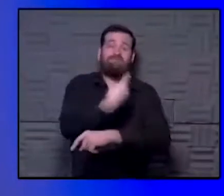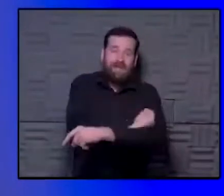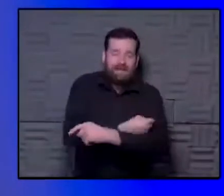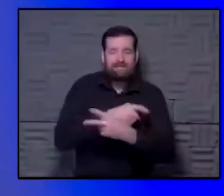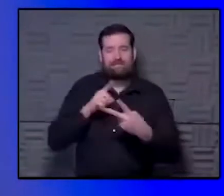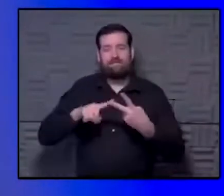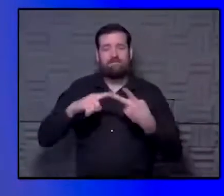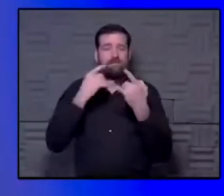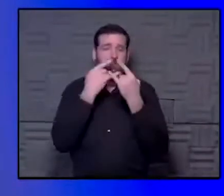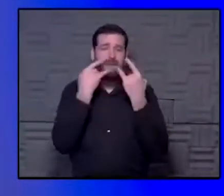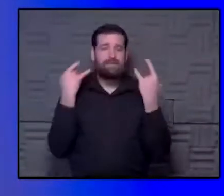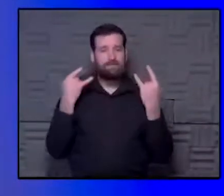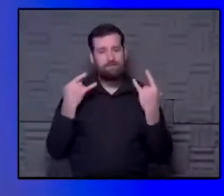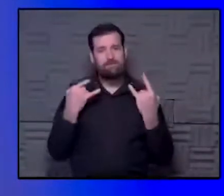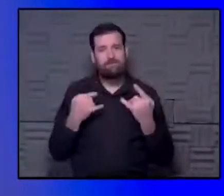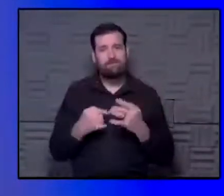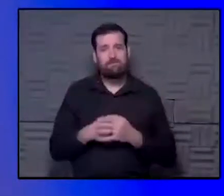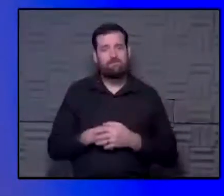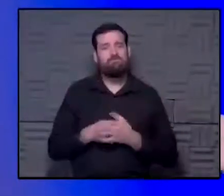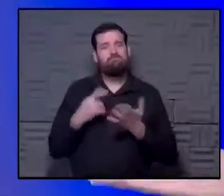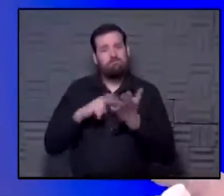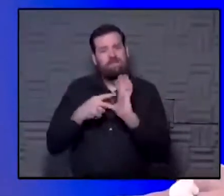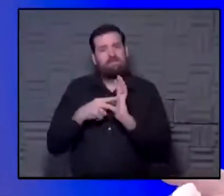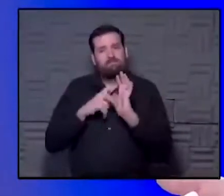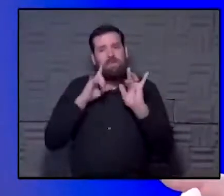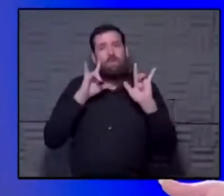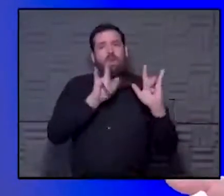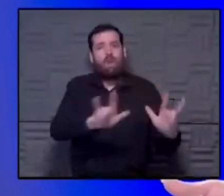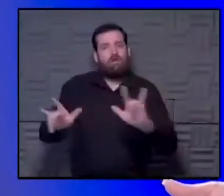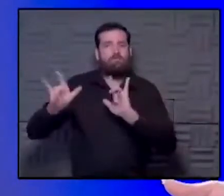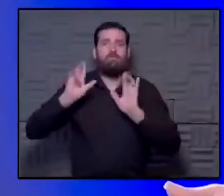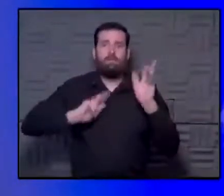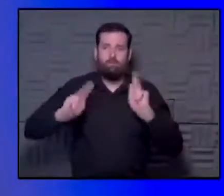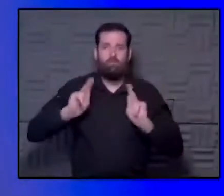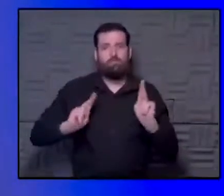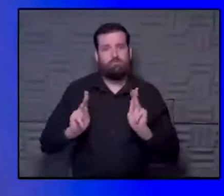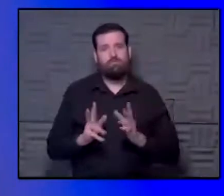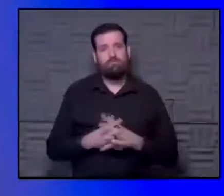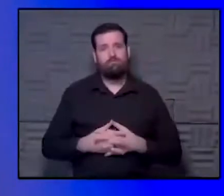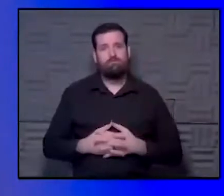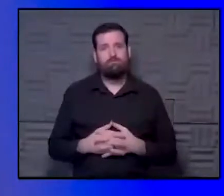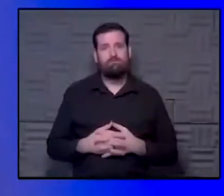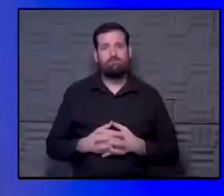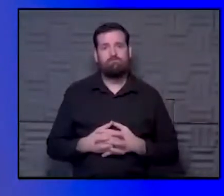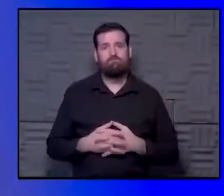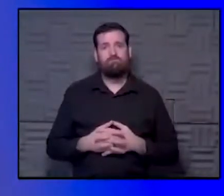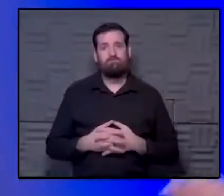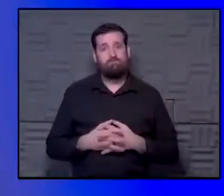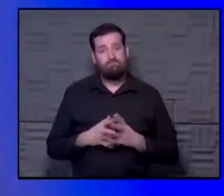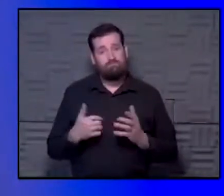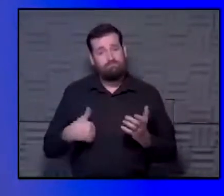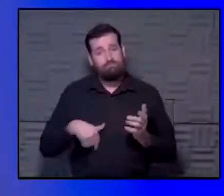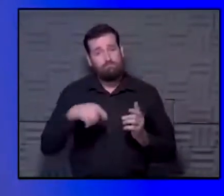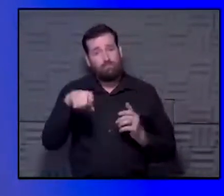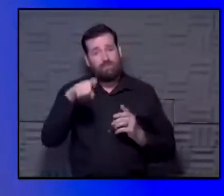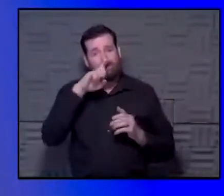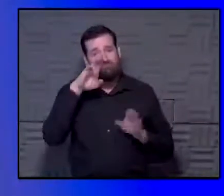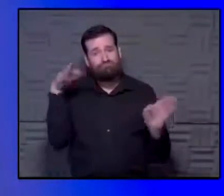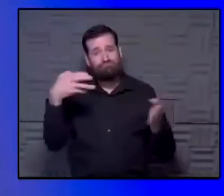your mask says that you love people. And that's what we need to go back